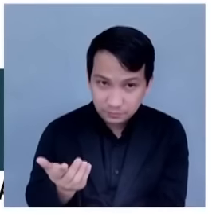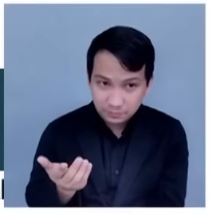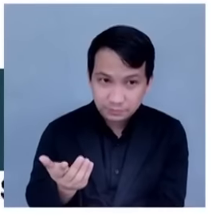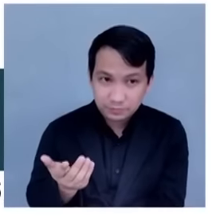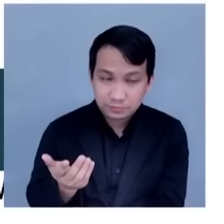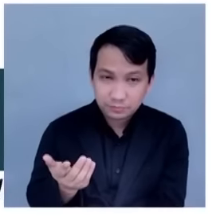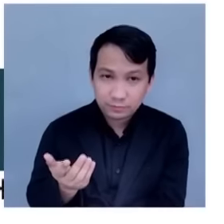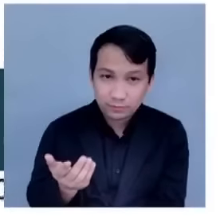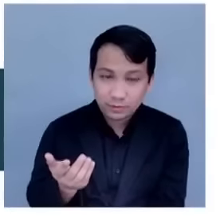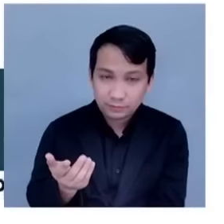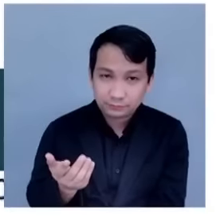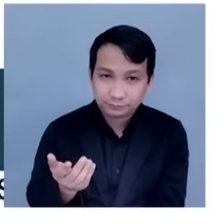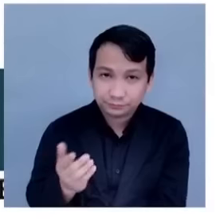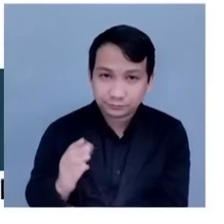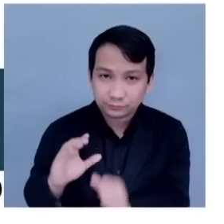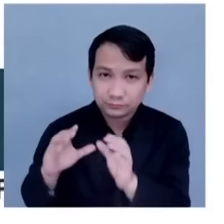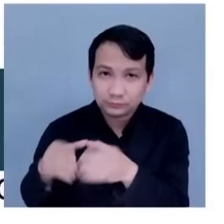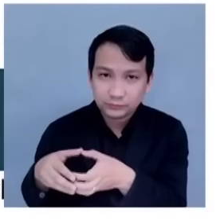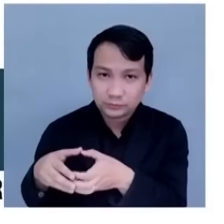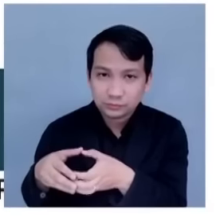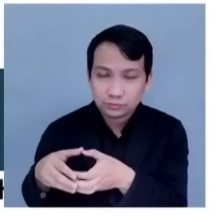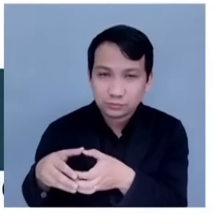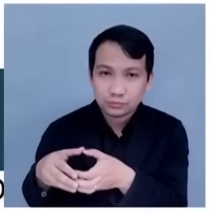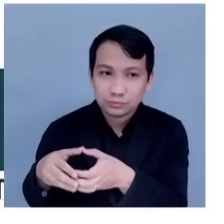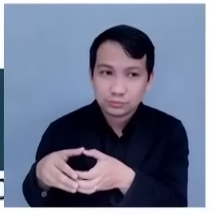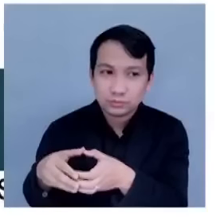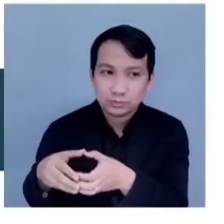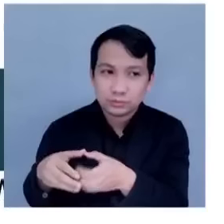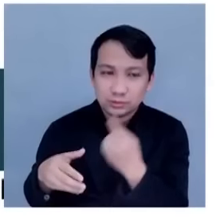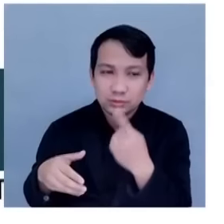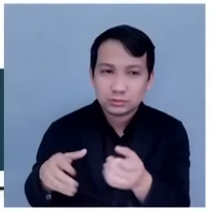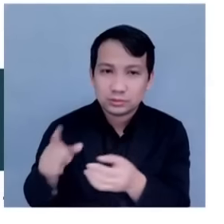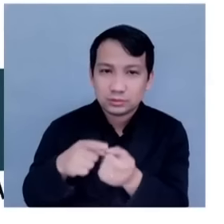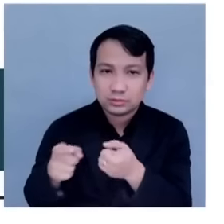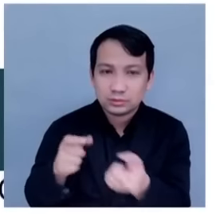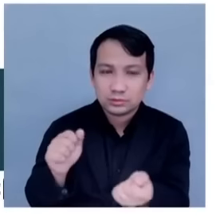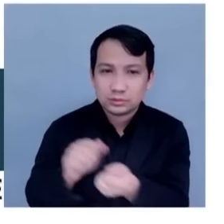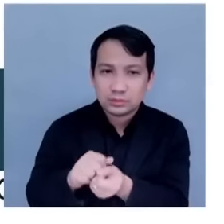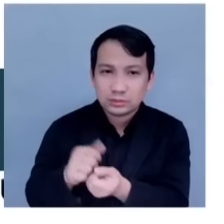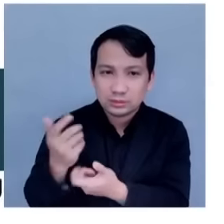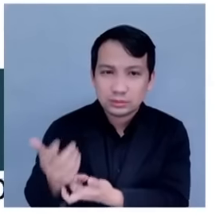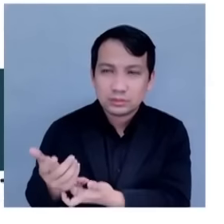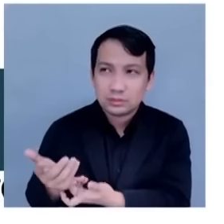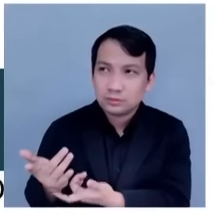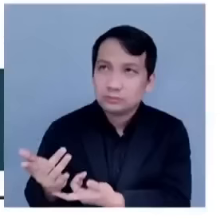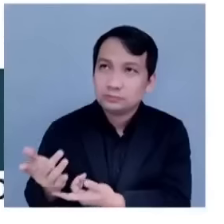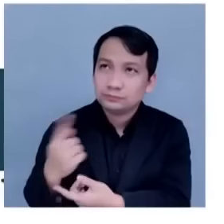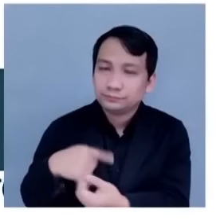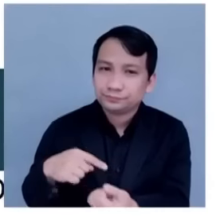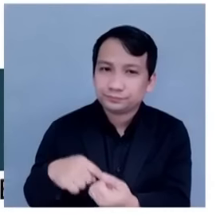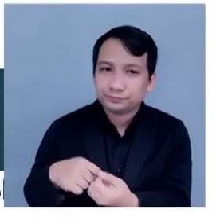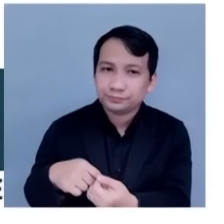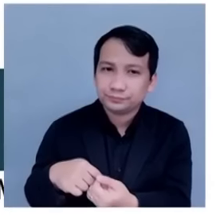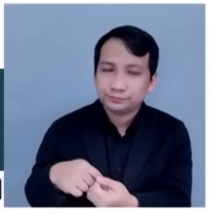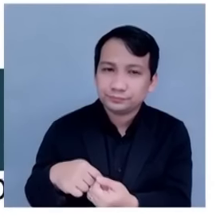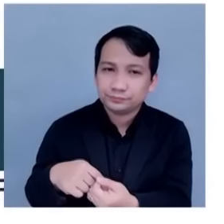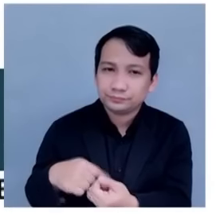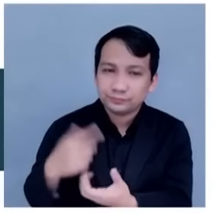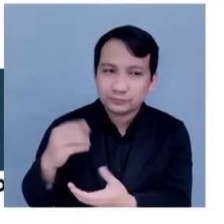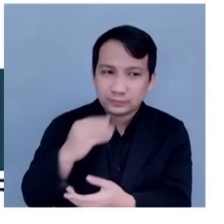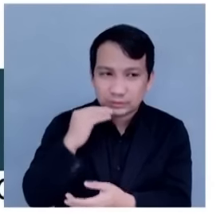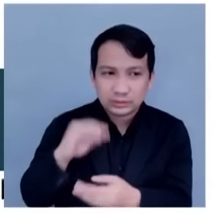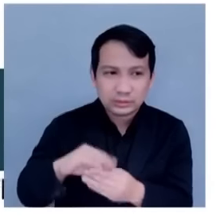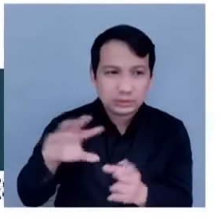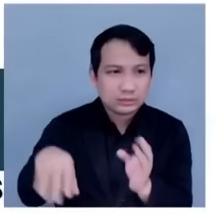this syndicate that is operating within our shores, this criminal